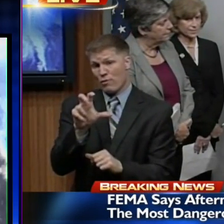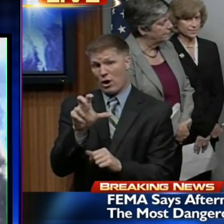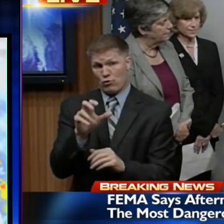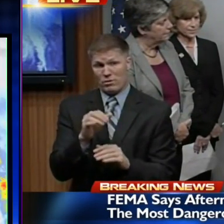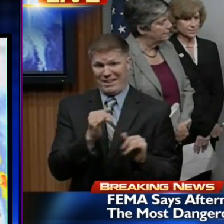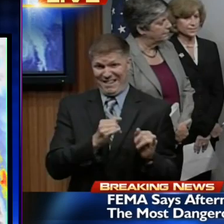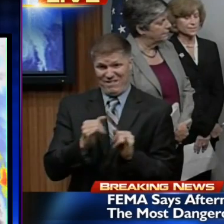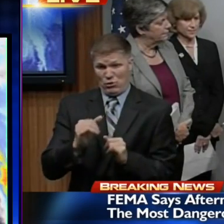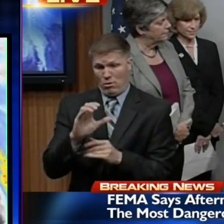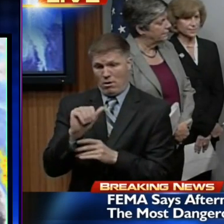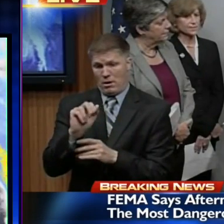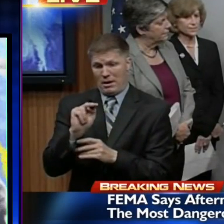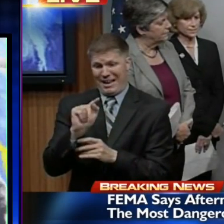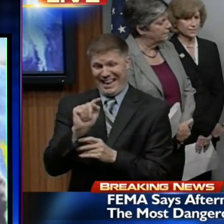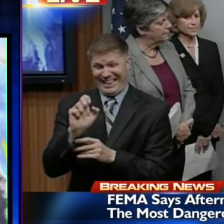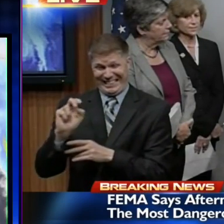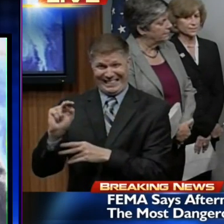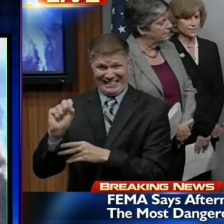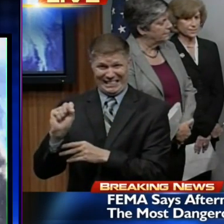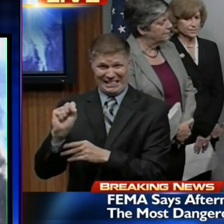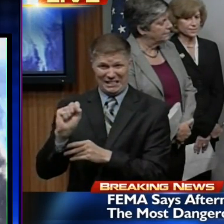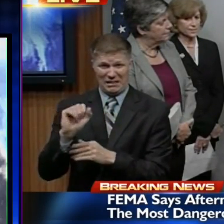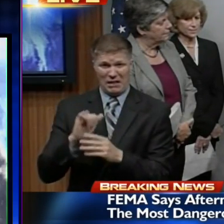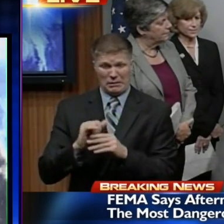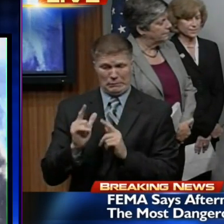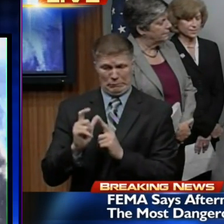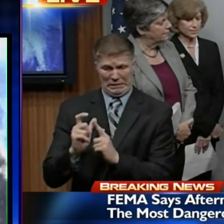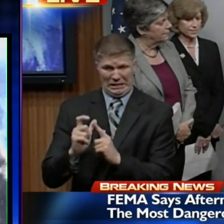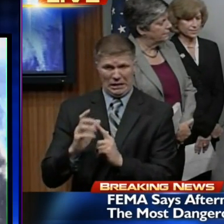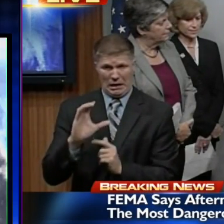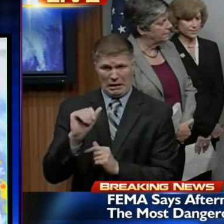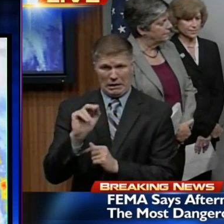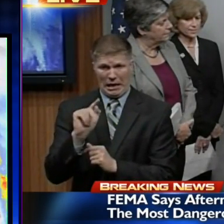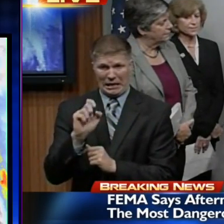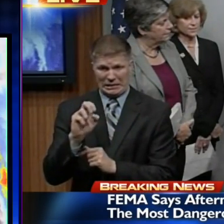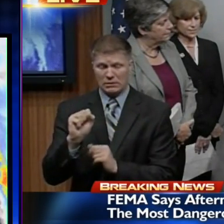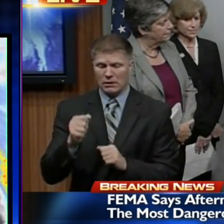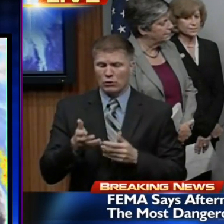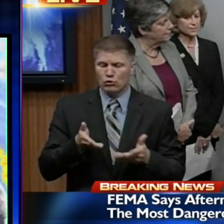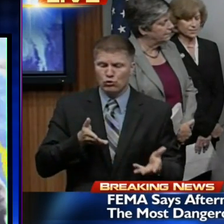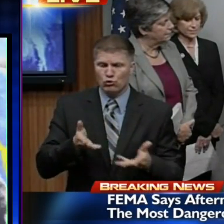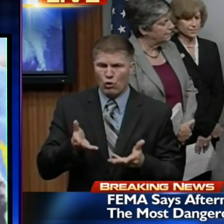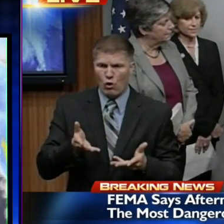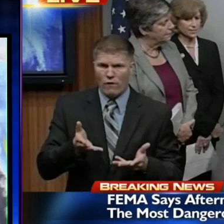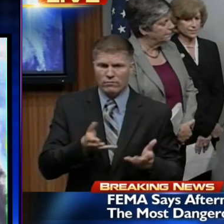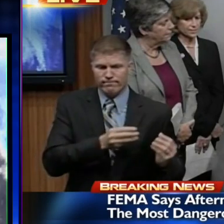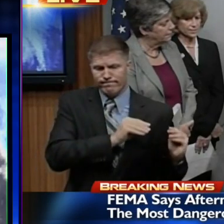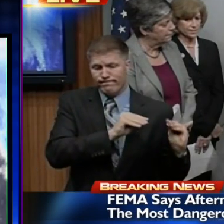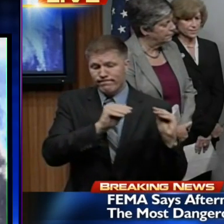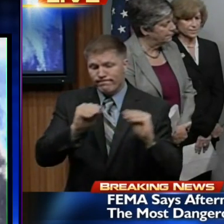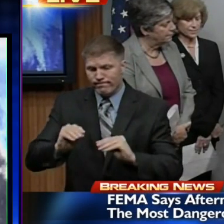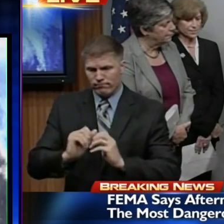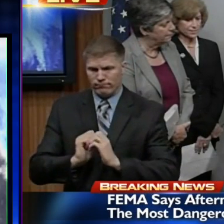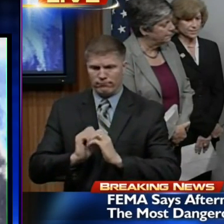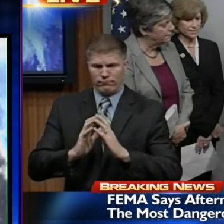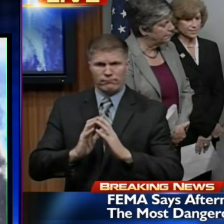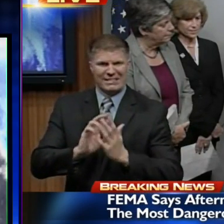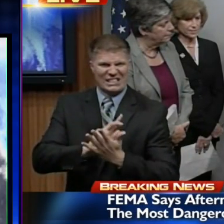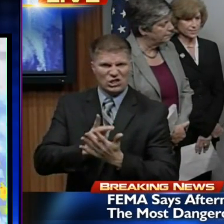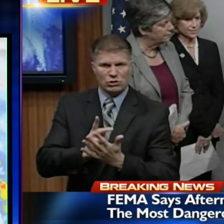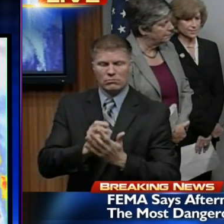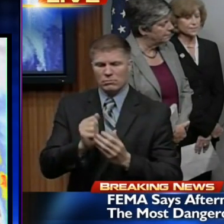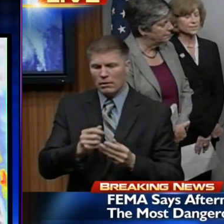individual canteens, feeding canteens that can serve 1,500 meals a day, and mobile kitchens that can prepare